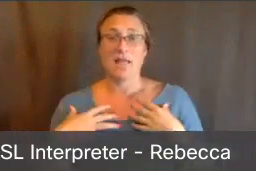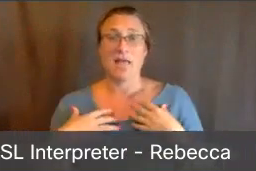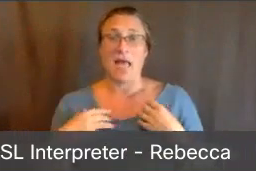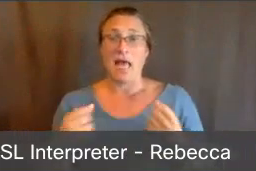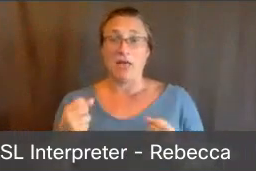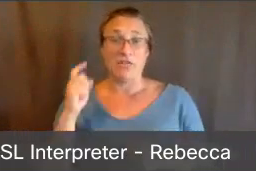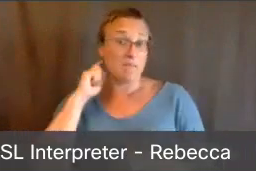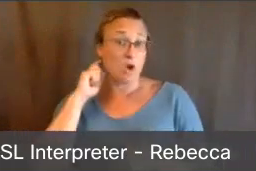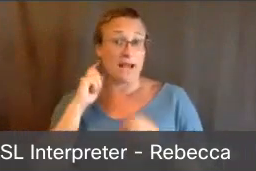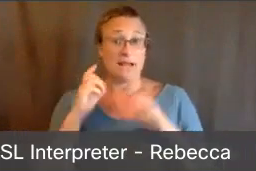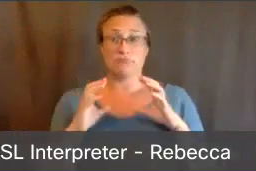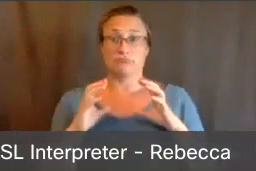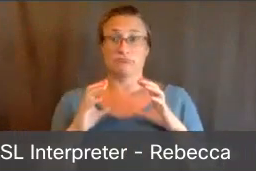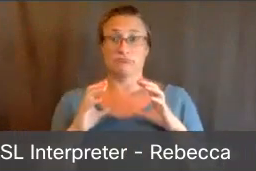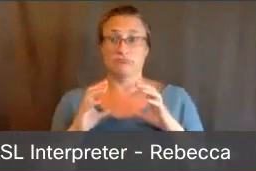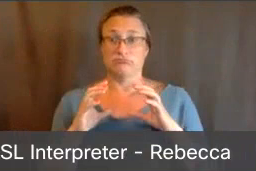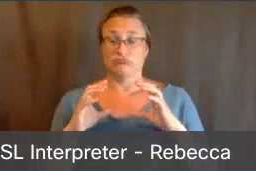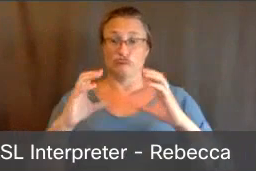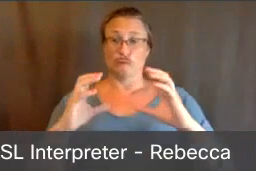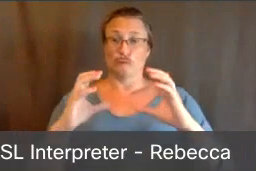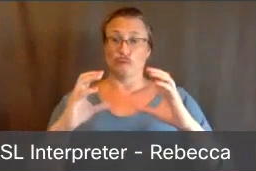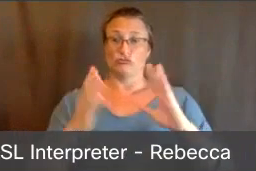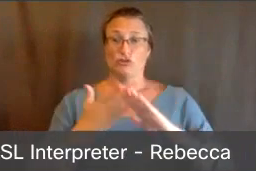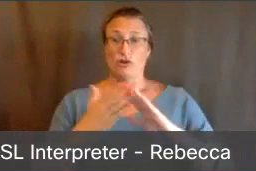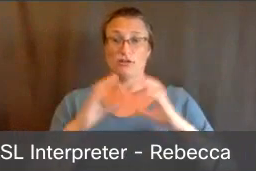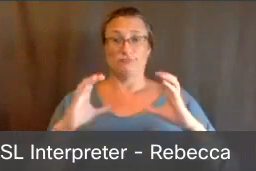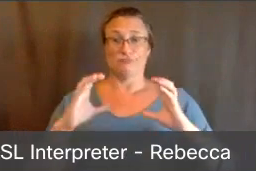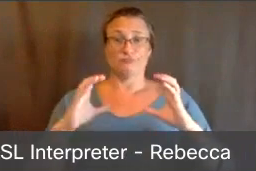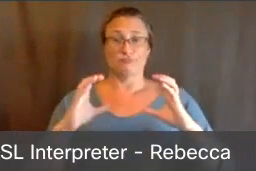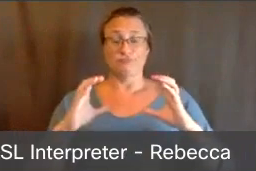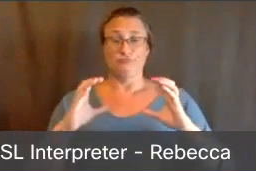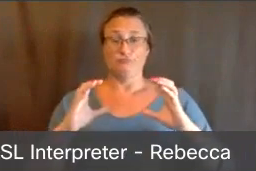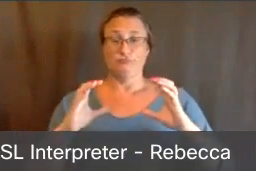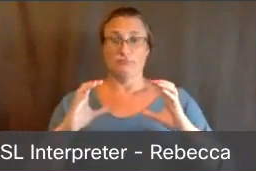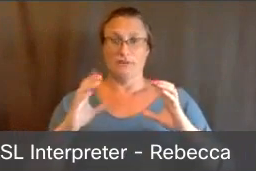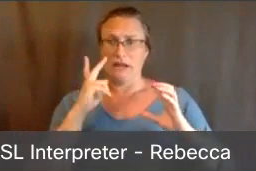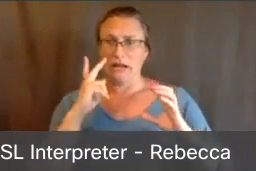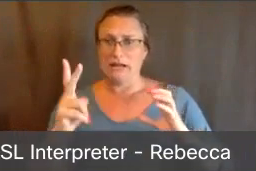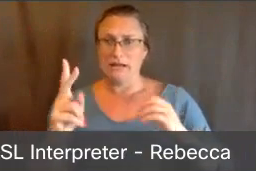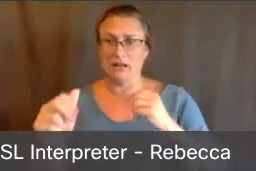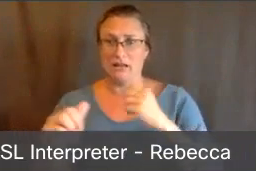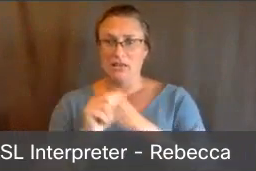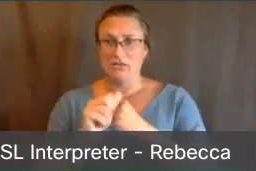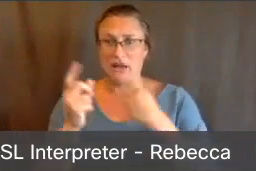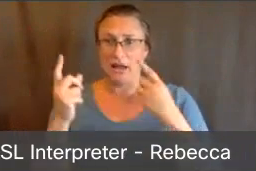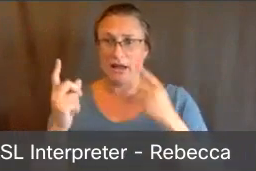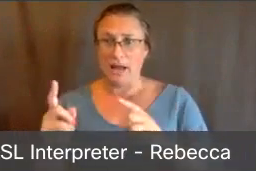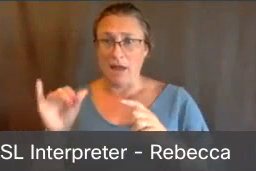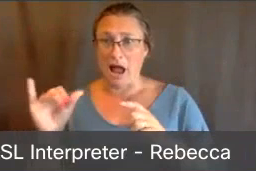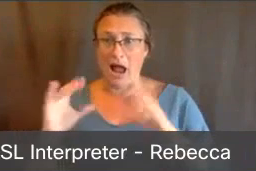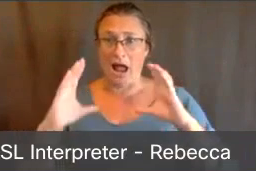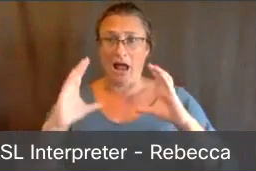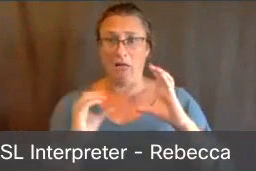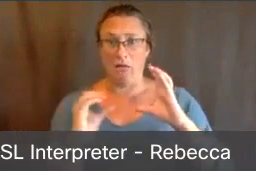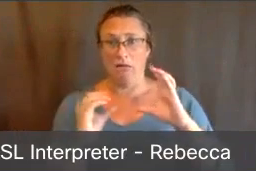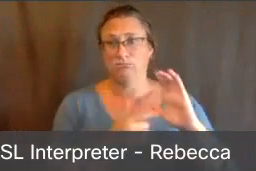sense a threat, my brain will, gather some information, make sure the threat's real, and then it'll, shut the